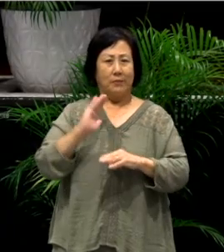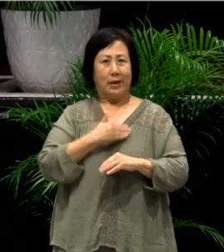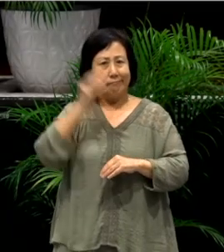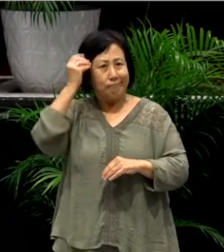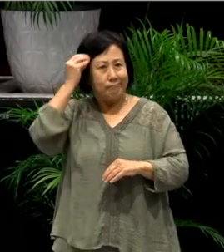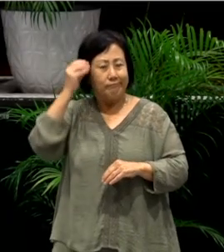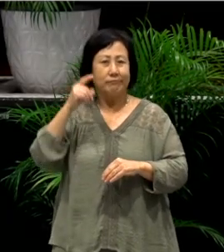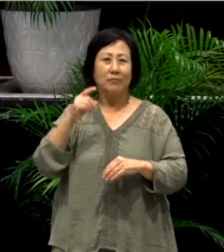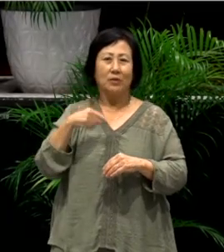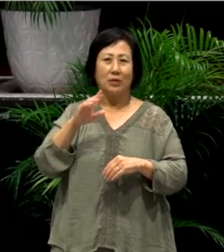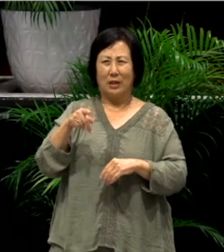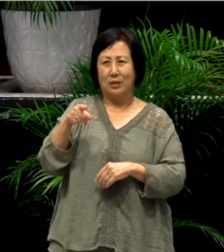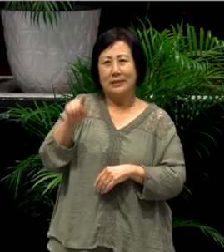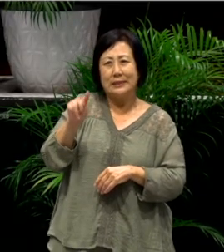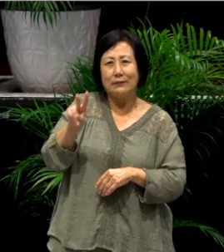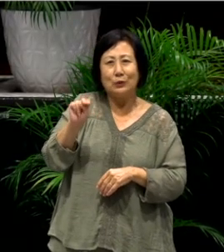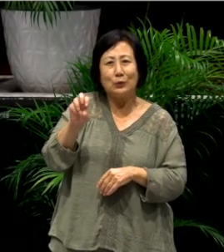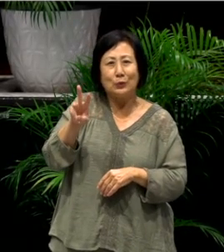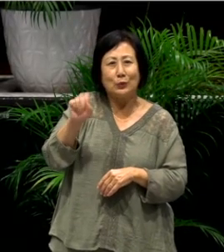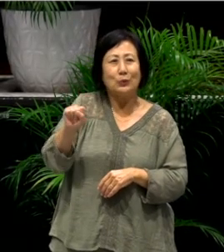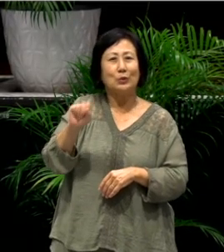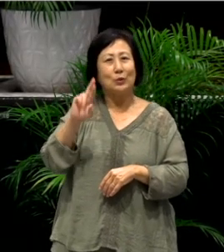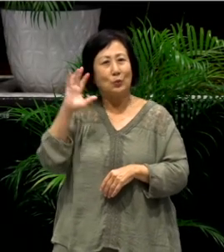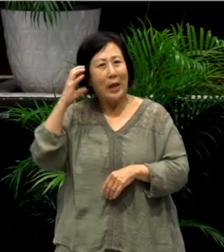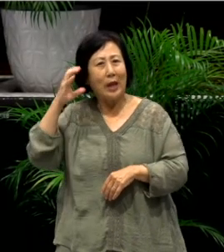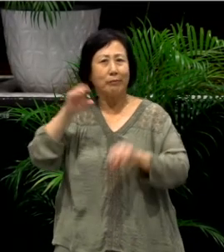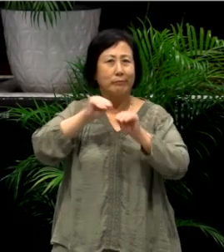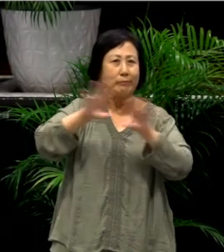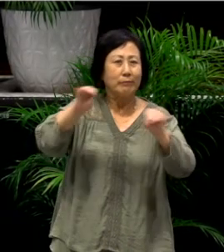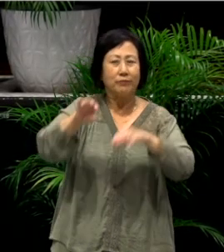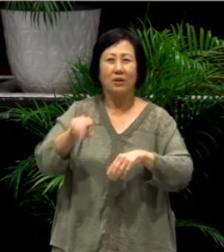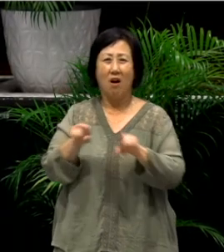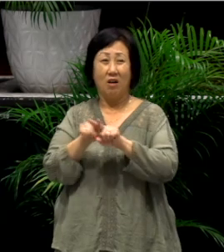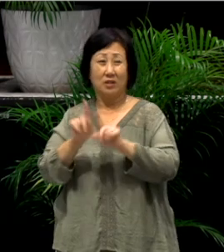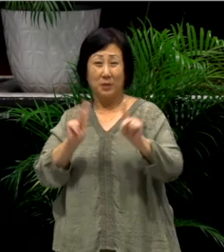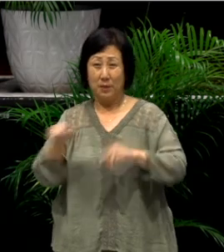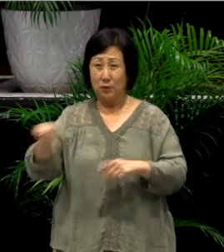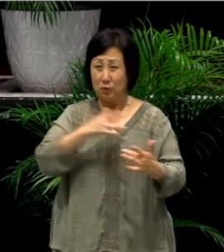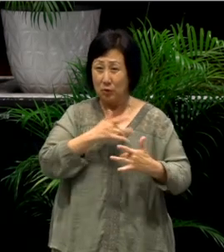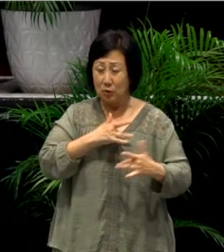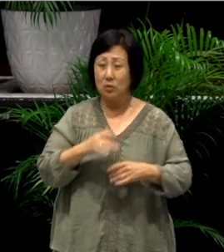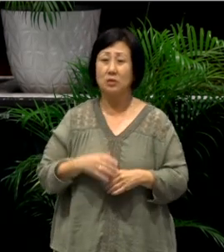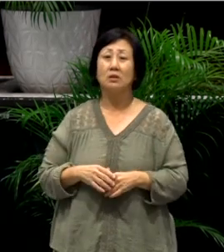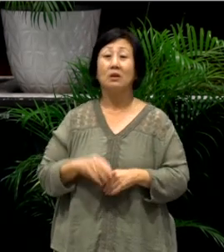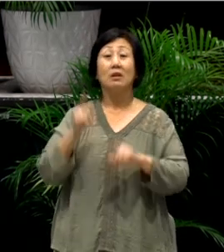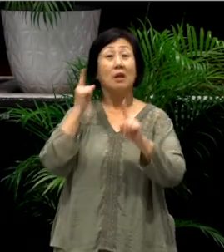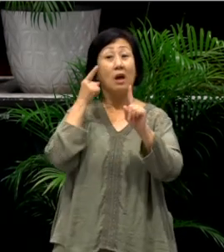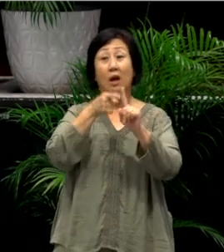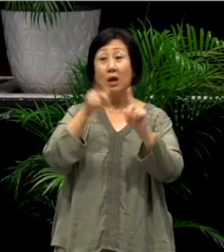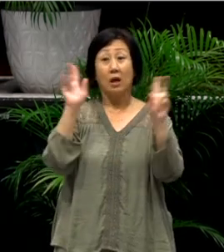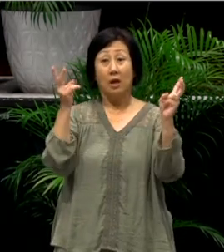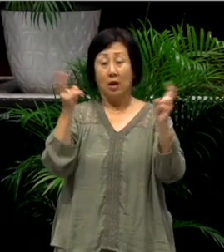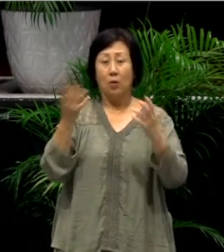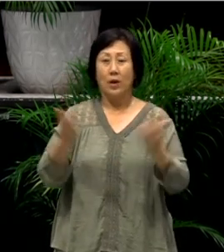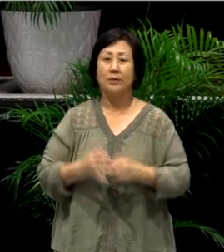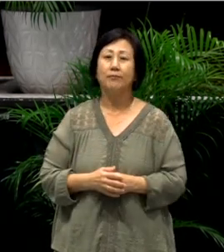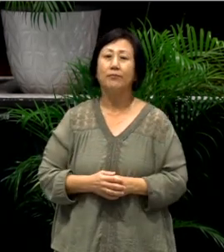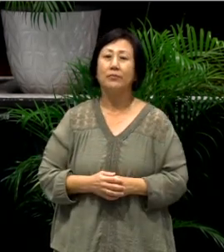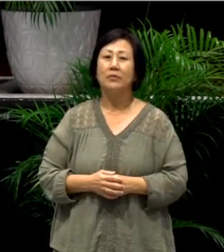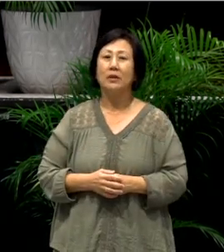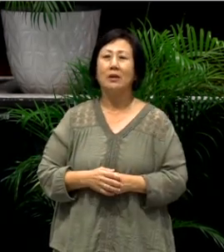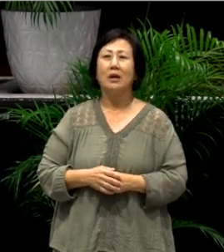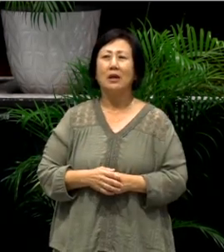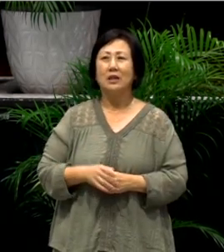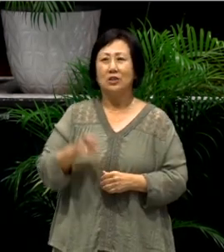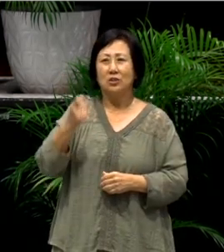in terms of the press lately, and I think in terms of people's concerns, and that is the news